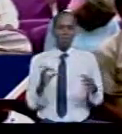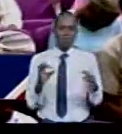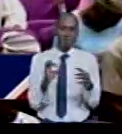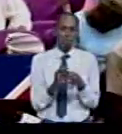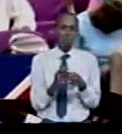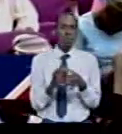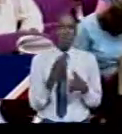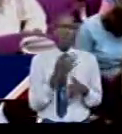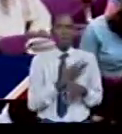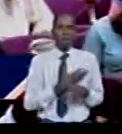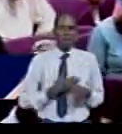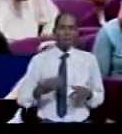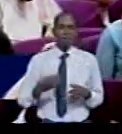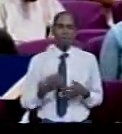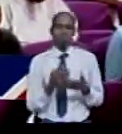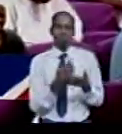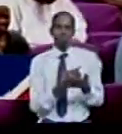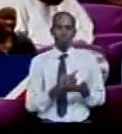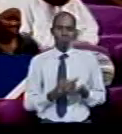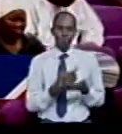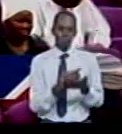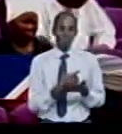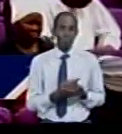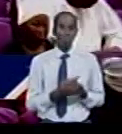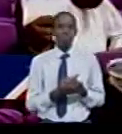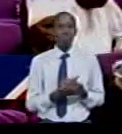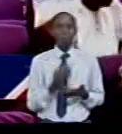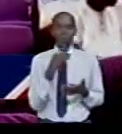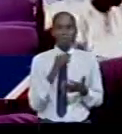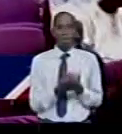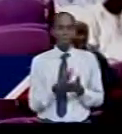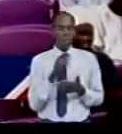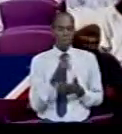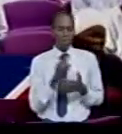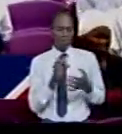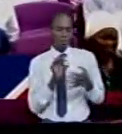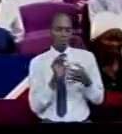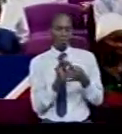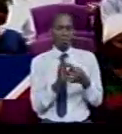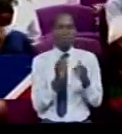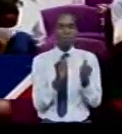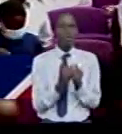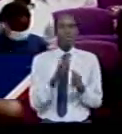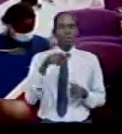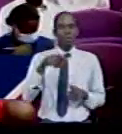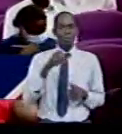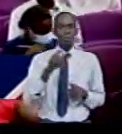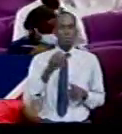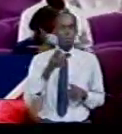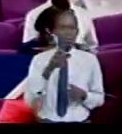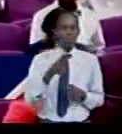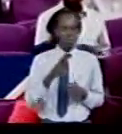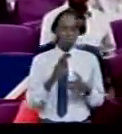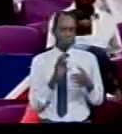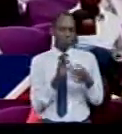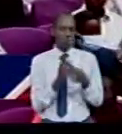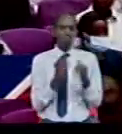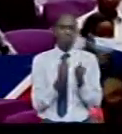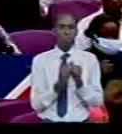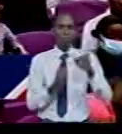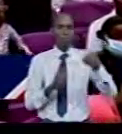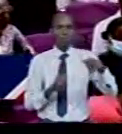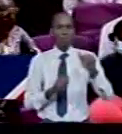connection and consultation. He said he connected with Peter. He connected with